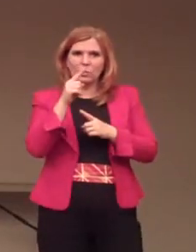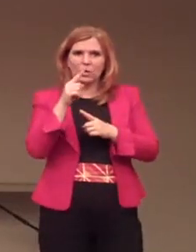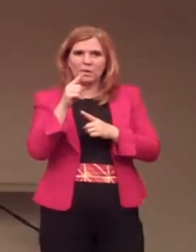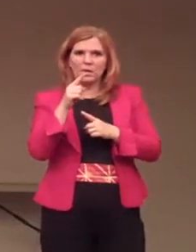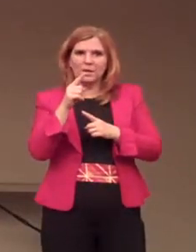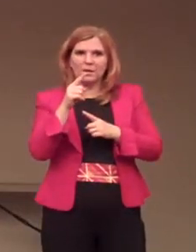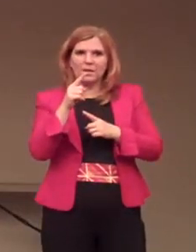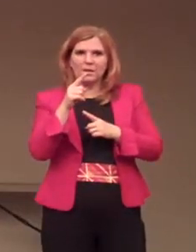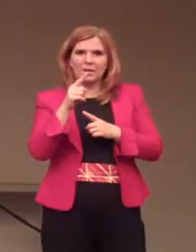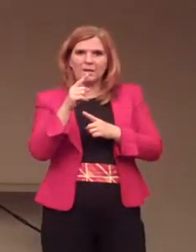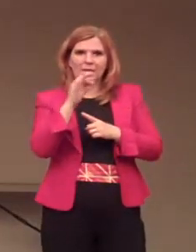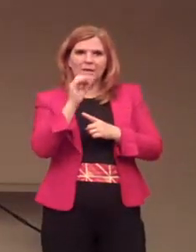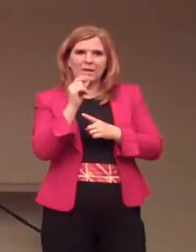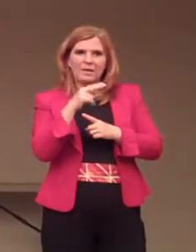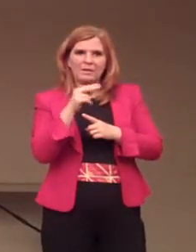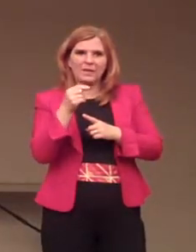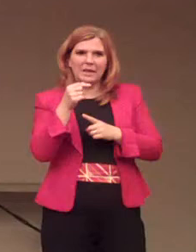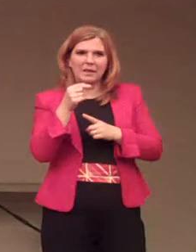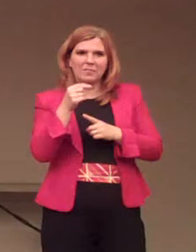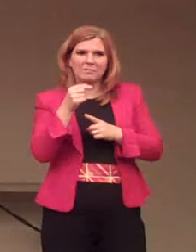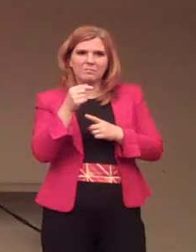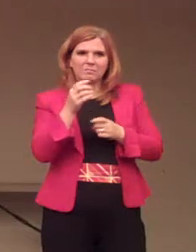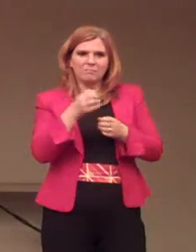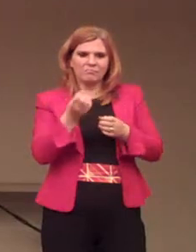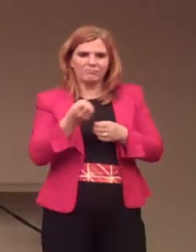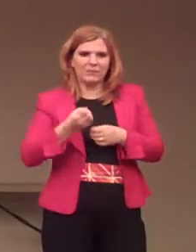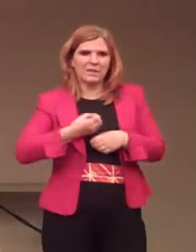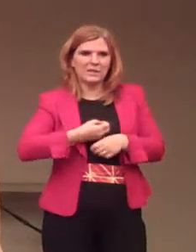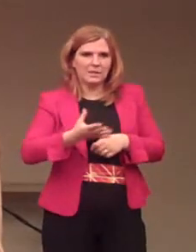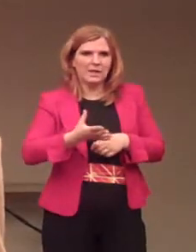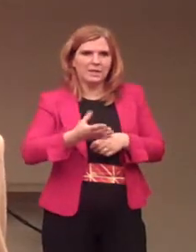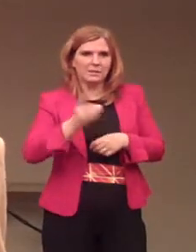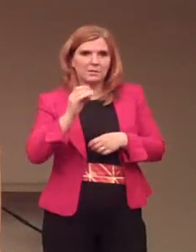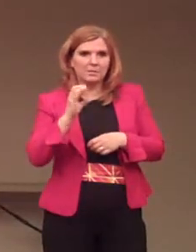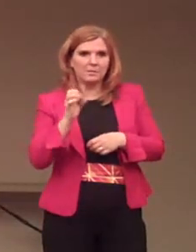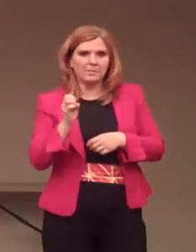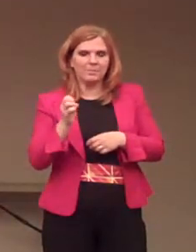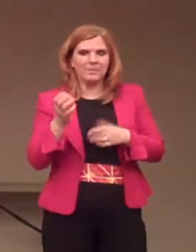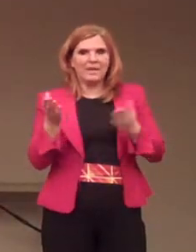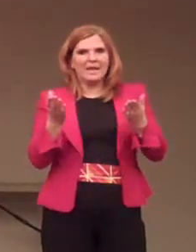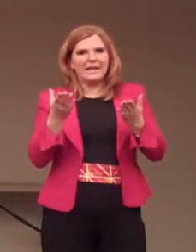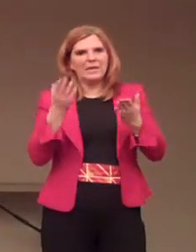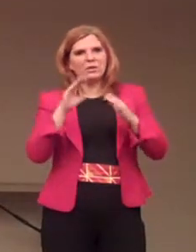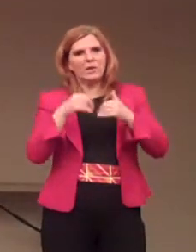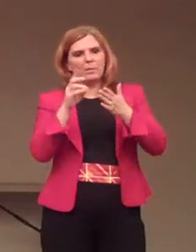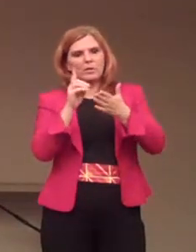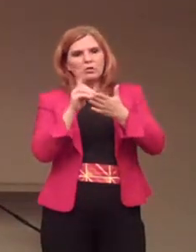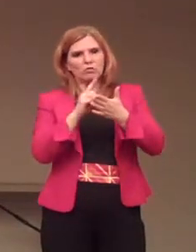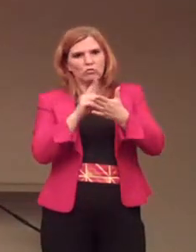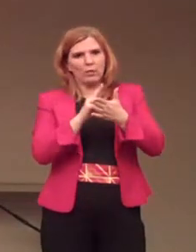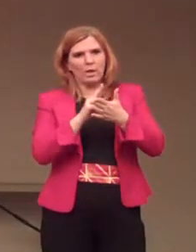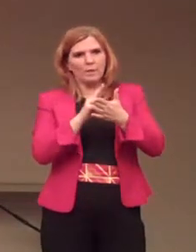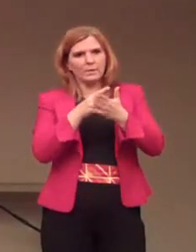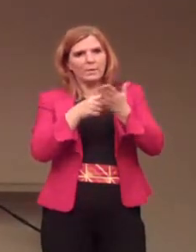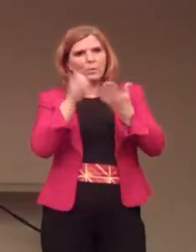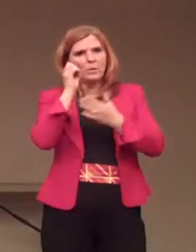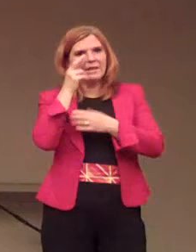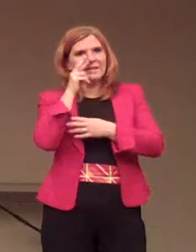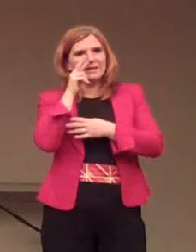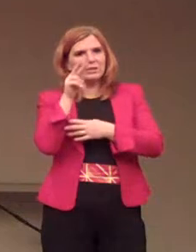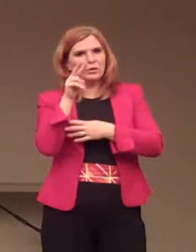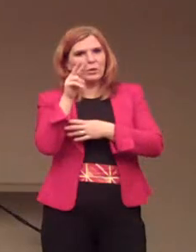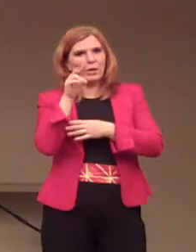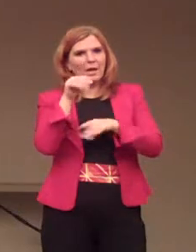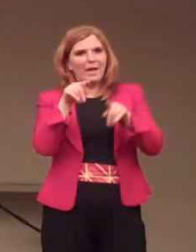fling of the dice. Okay? And here's how he describes what he